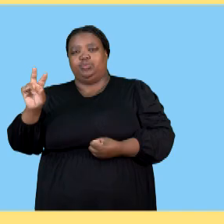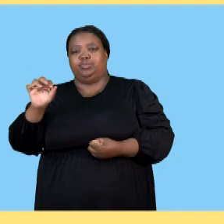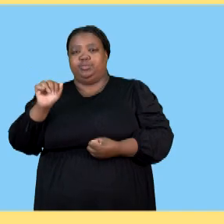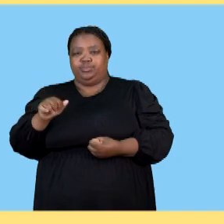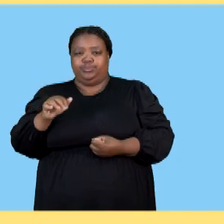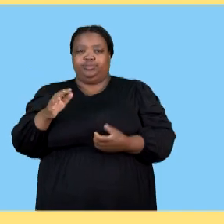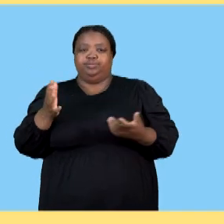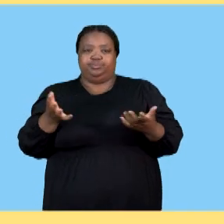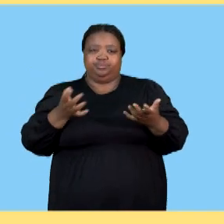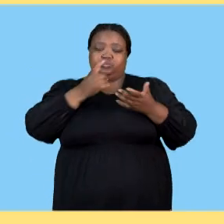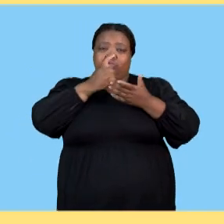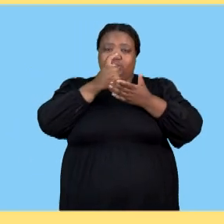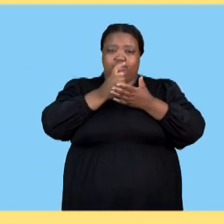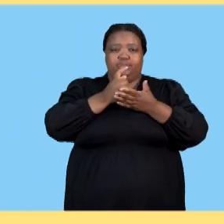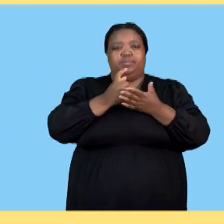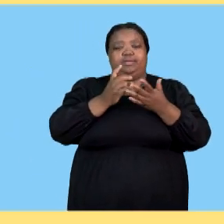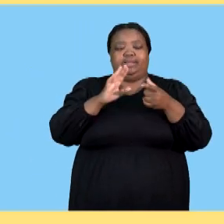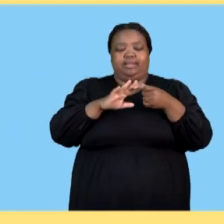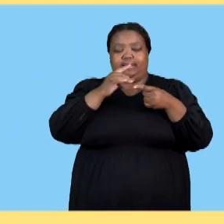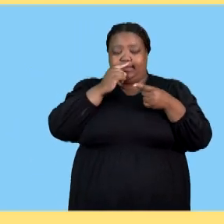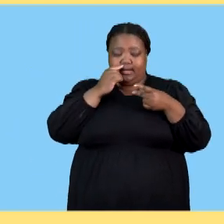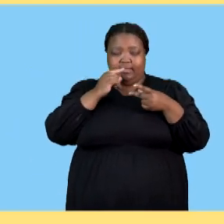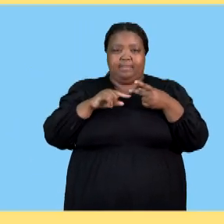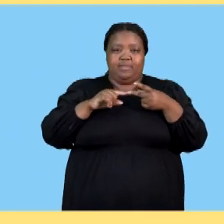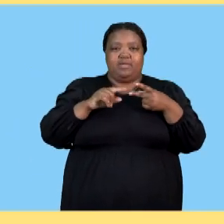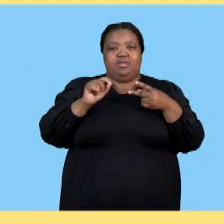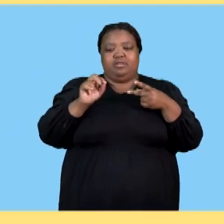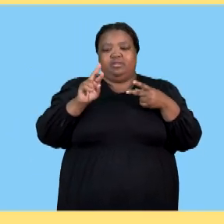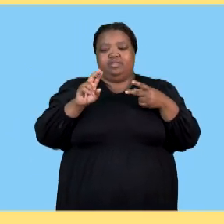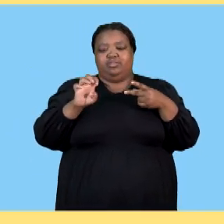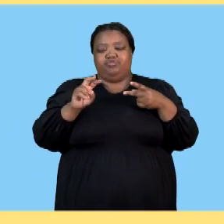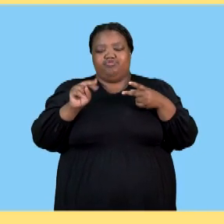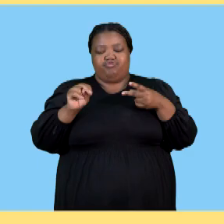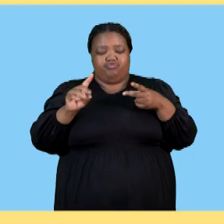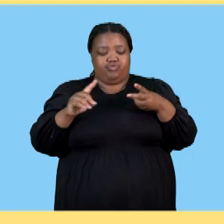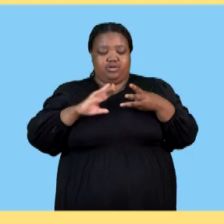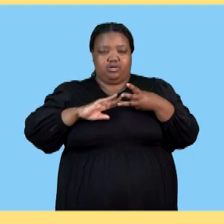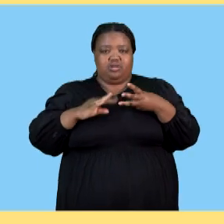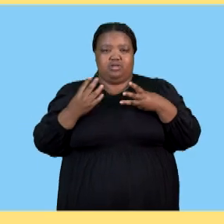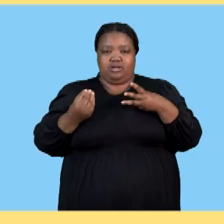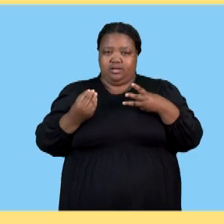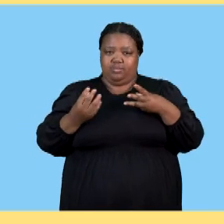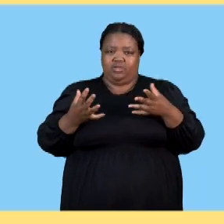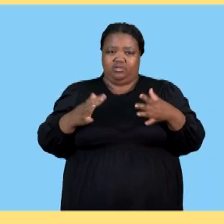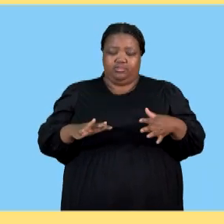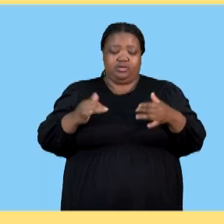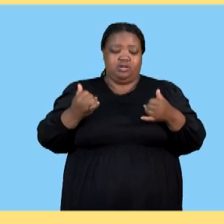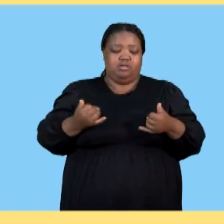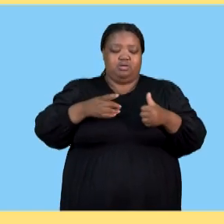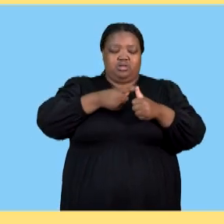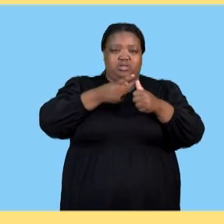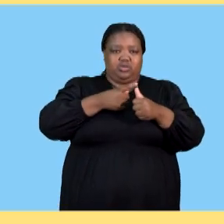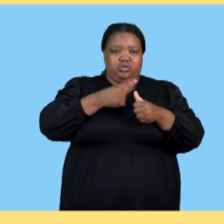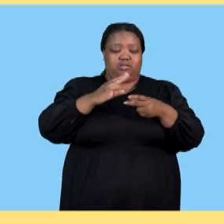I comment, I have the name, the trend, and the figures. Once I have this, then I have calculated, I have compared, and